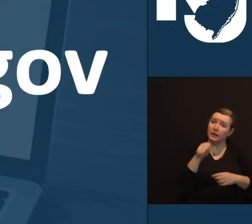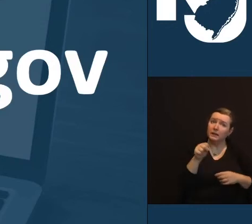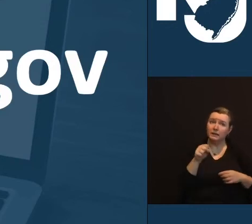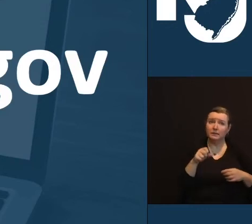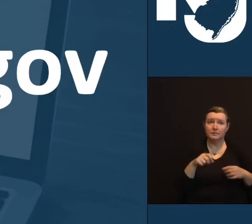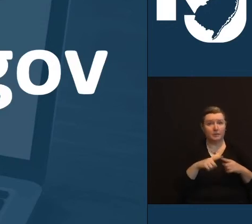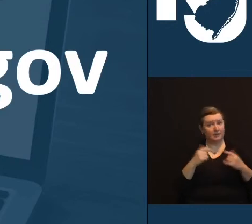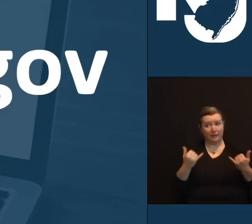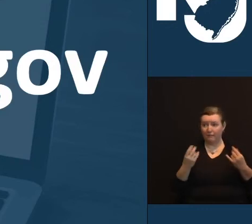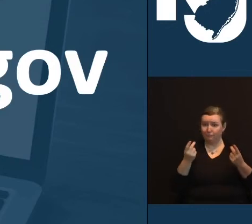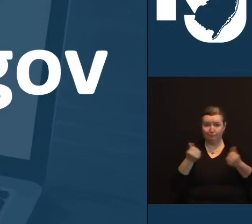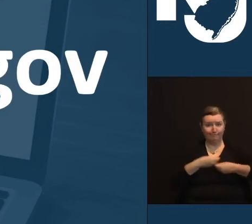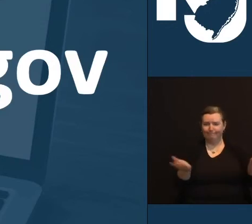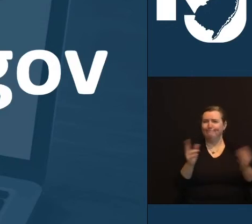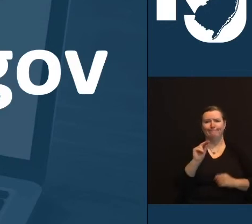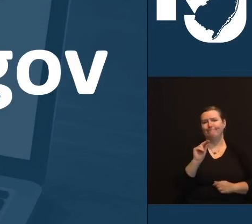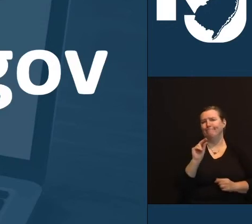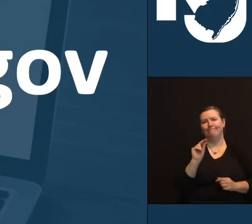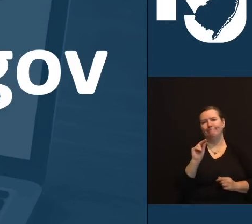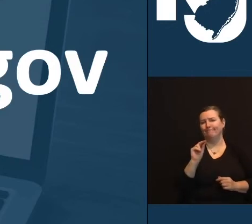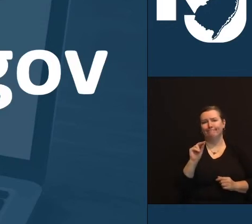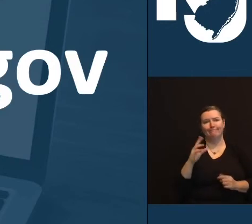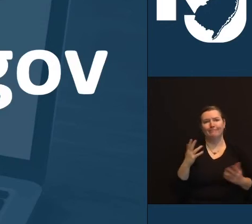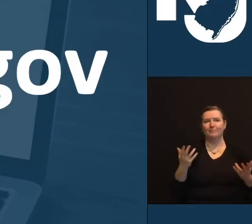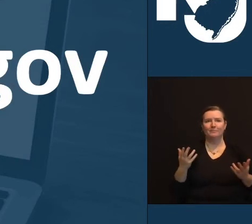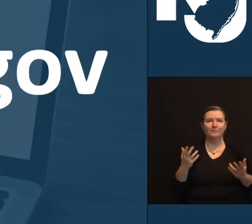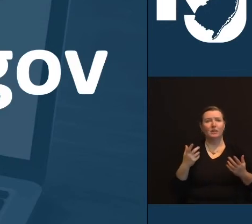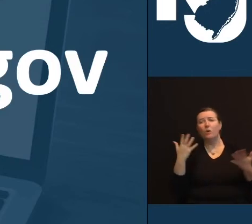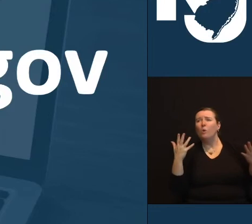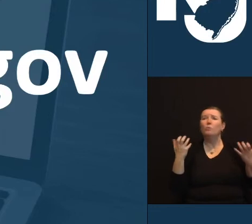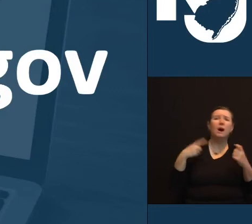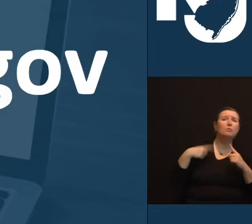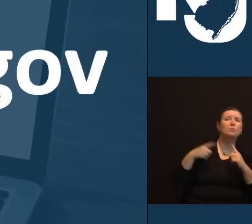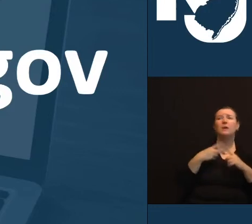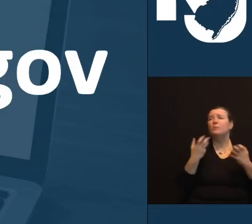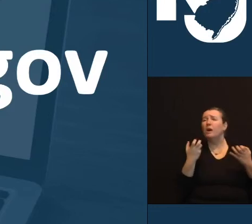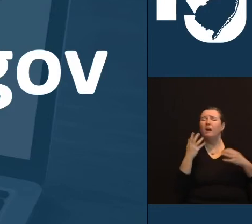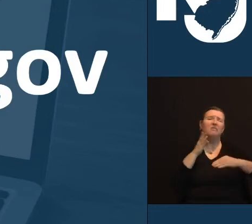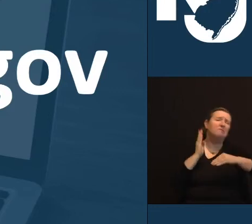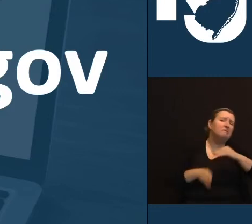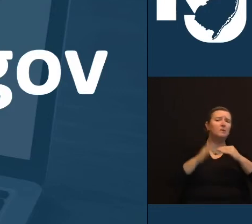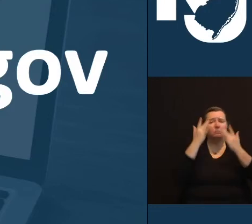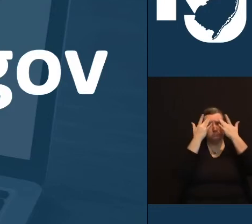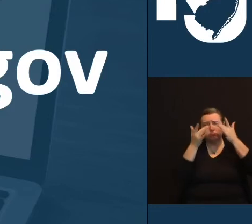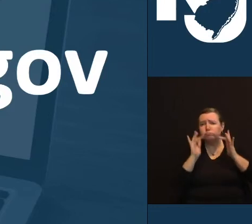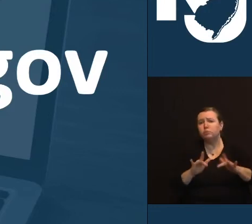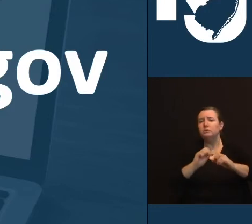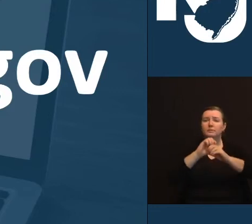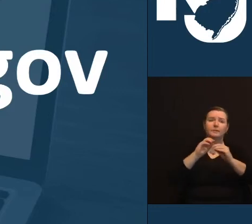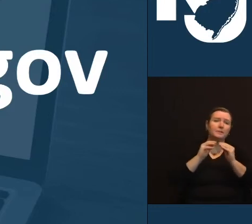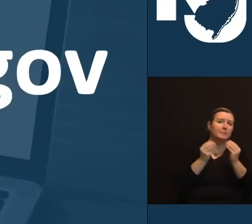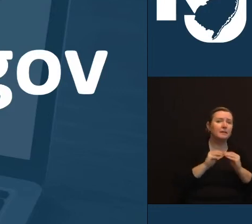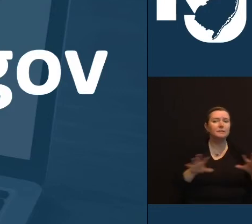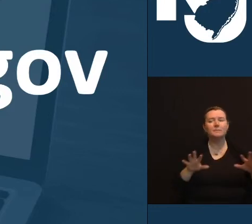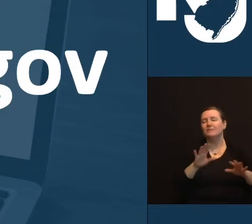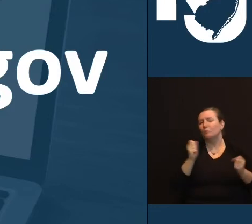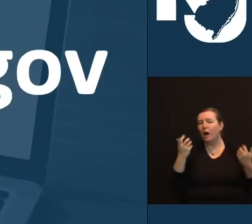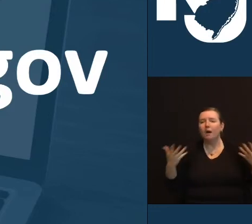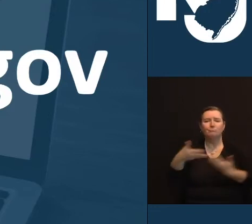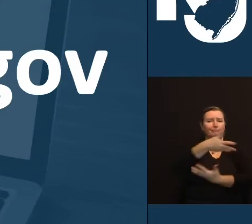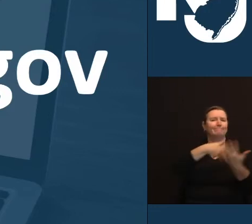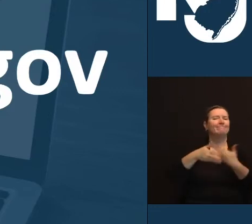over. Believe me, we join you in that. And when they can put their masks in a drawer and feel freer to gather again with family and friends.